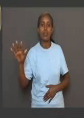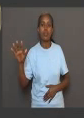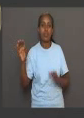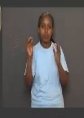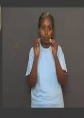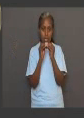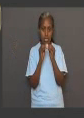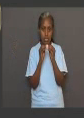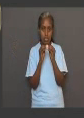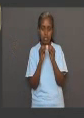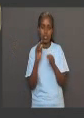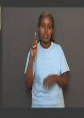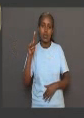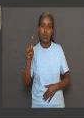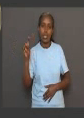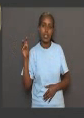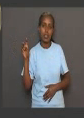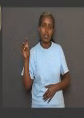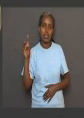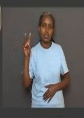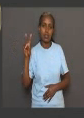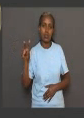-125 plus